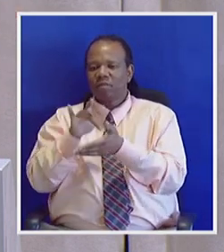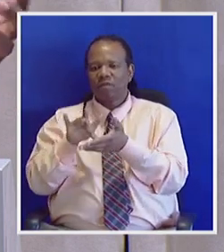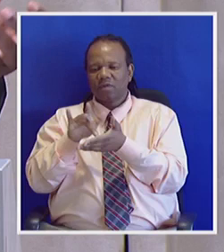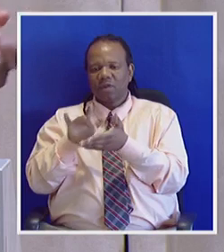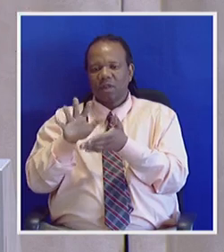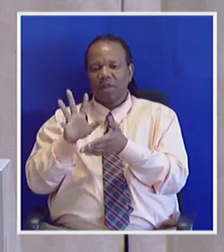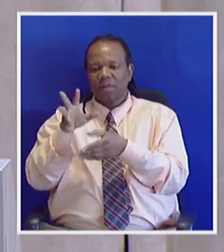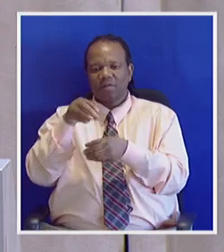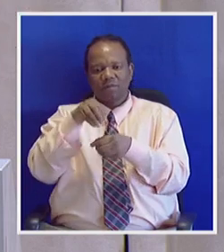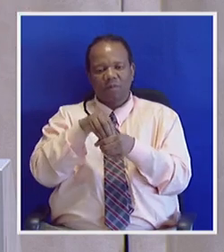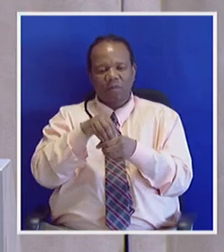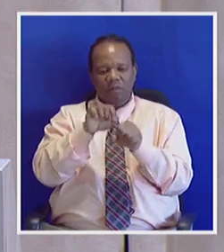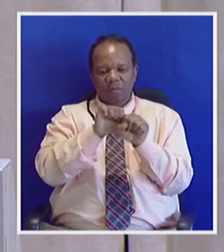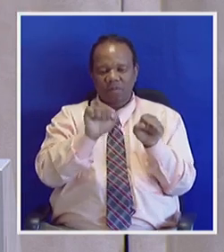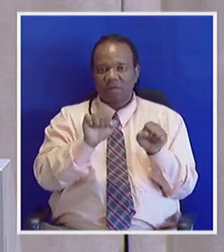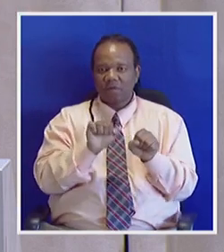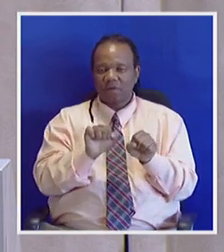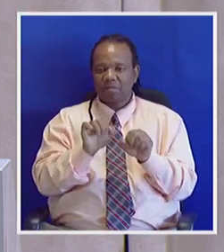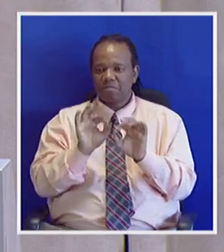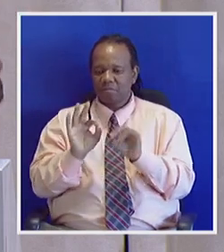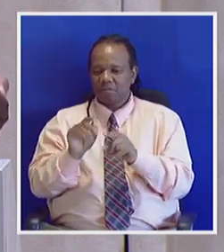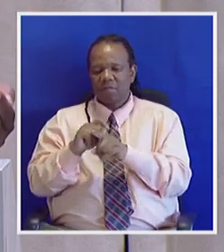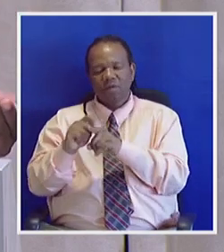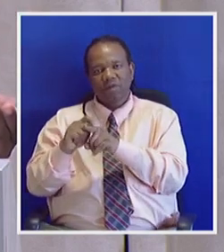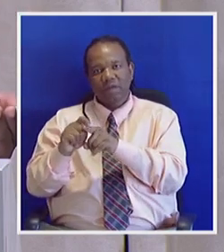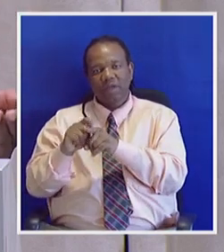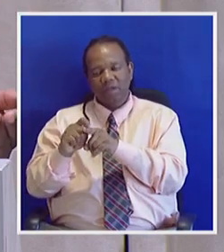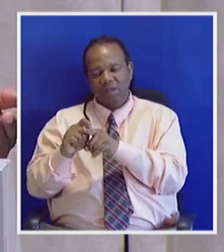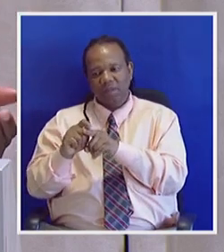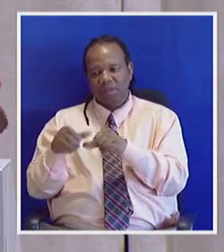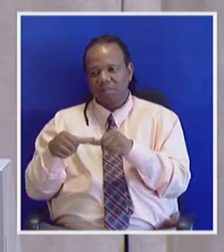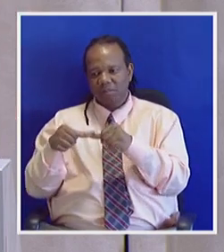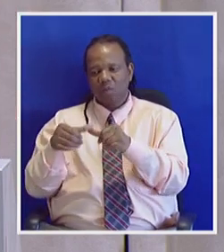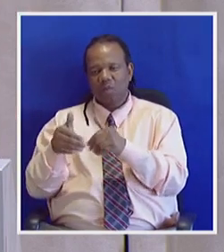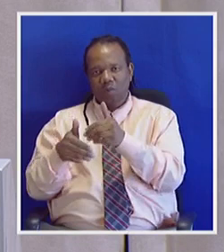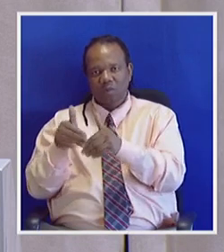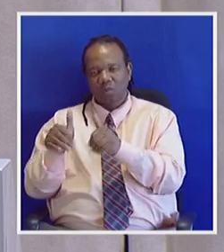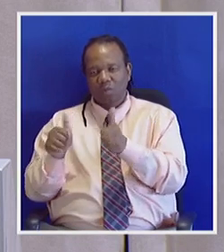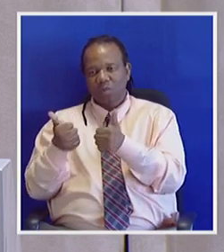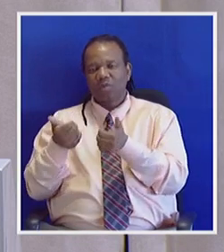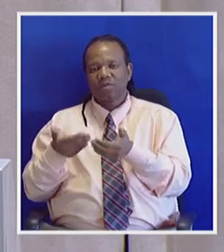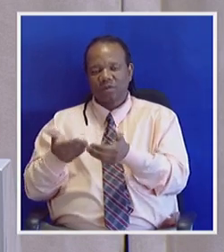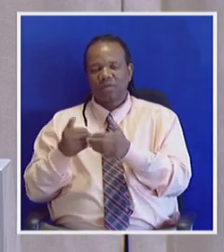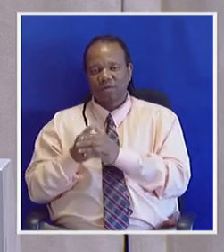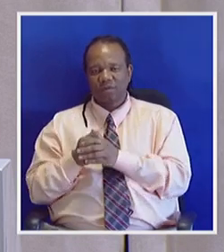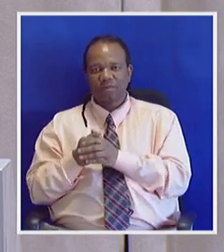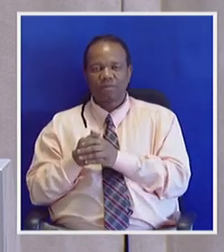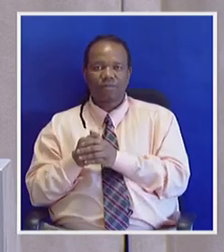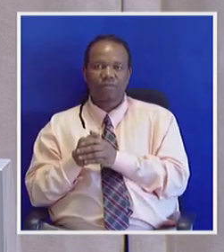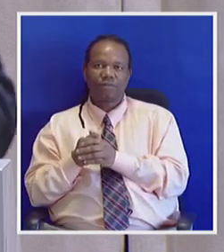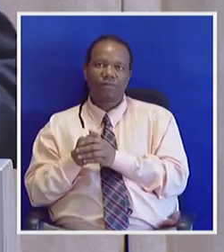up properly trained so that they can continue delivering that service. And we've